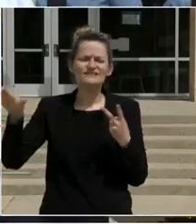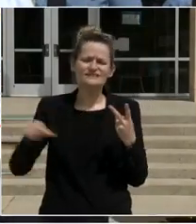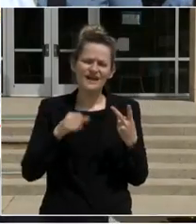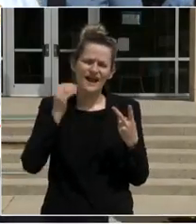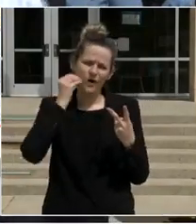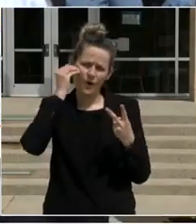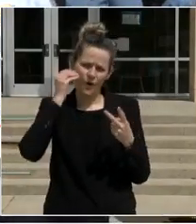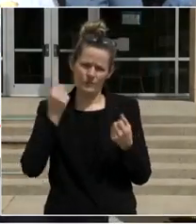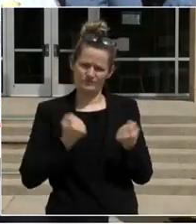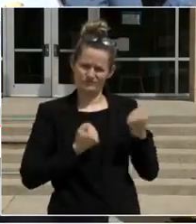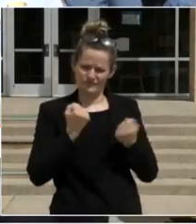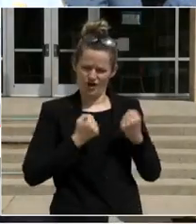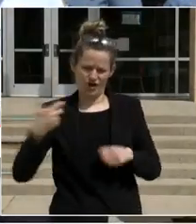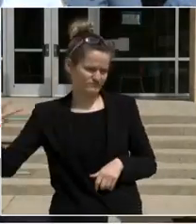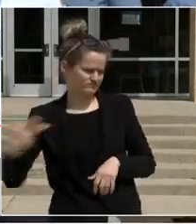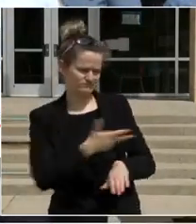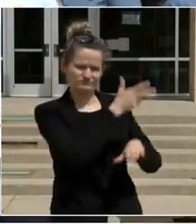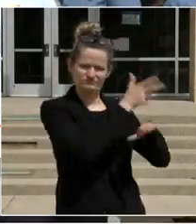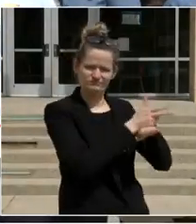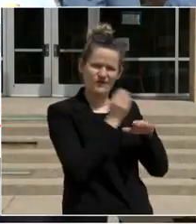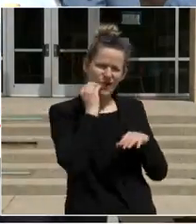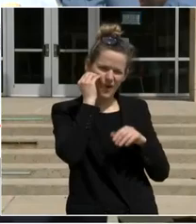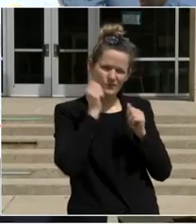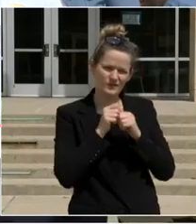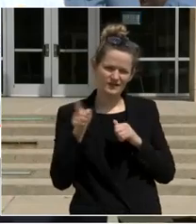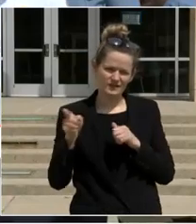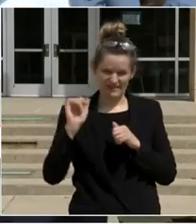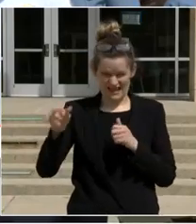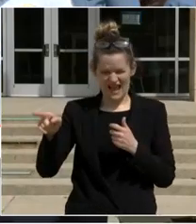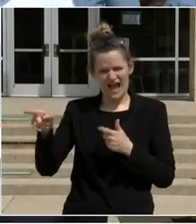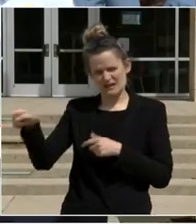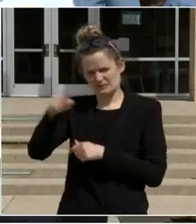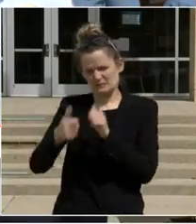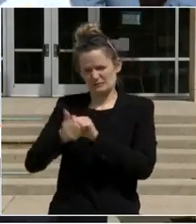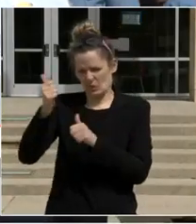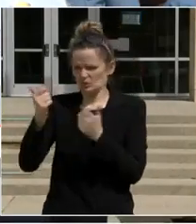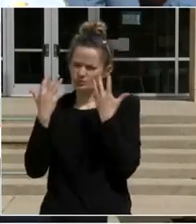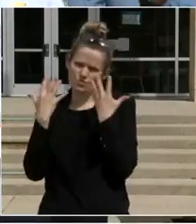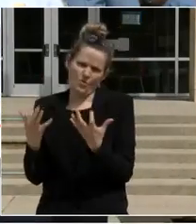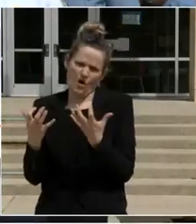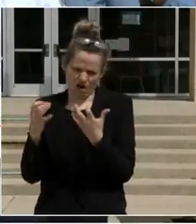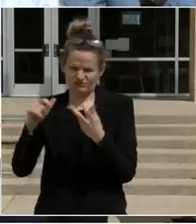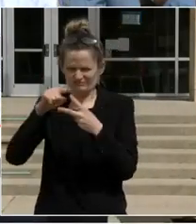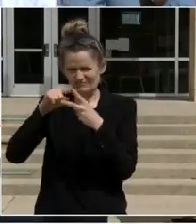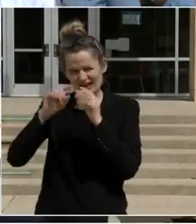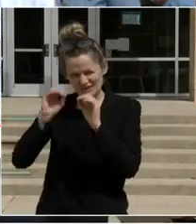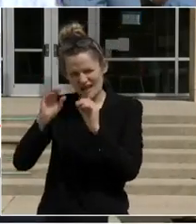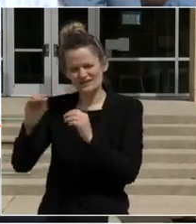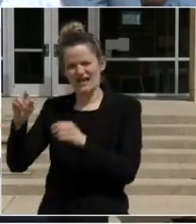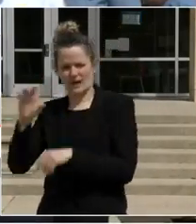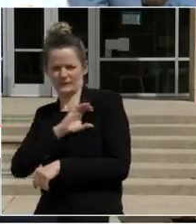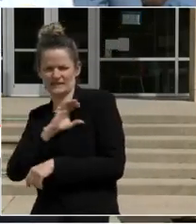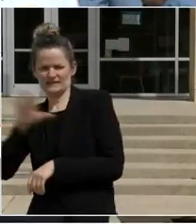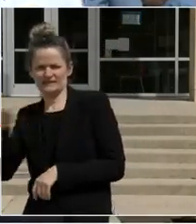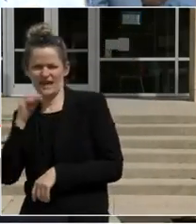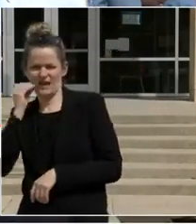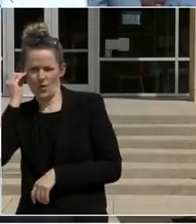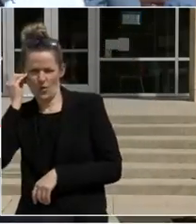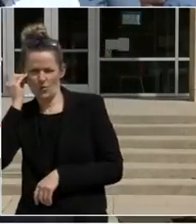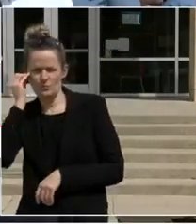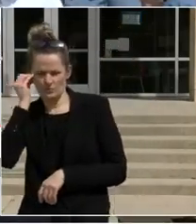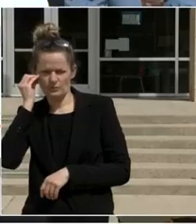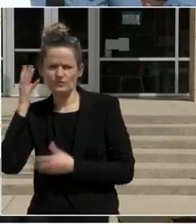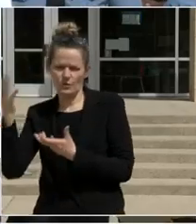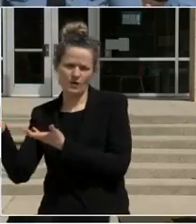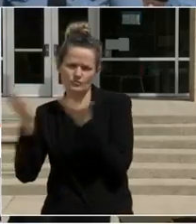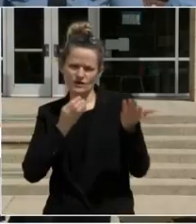recruits is higher on their lists, and there's something that competing jurisdictions are very focused on. And I think those